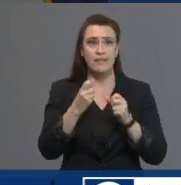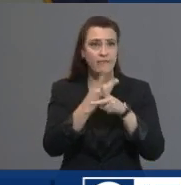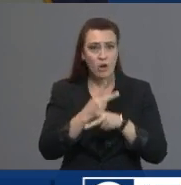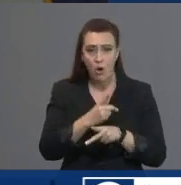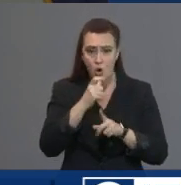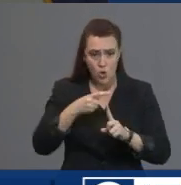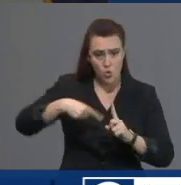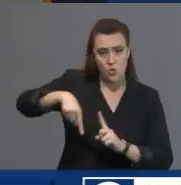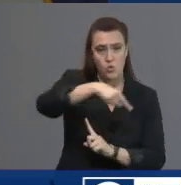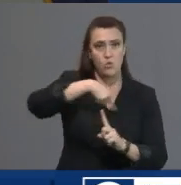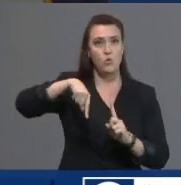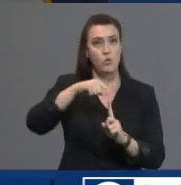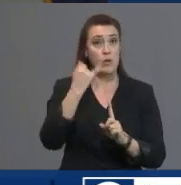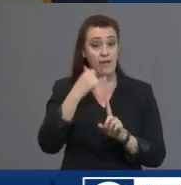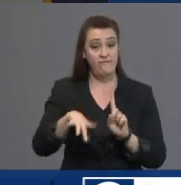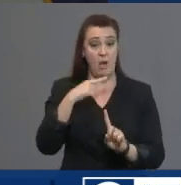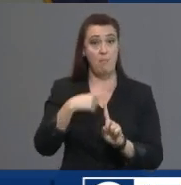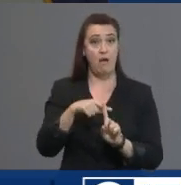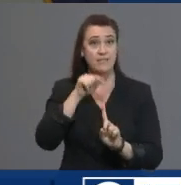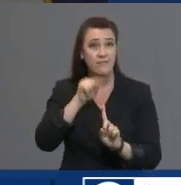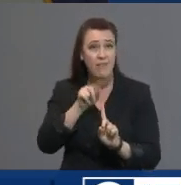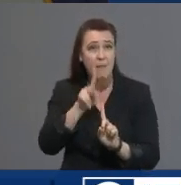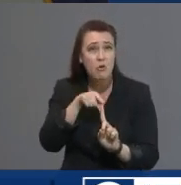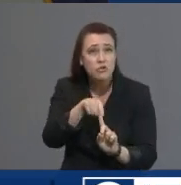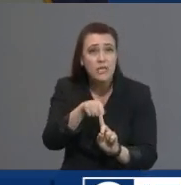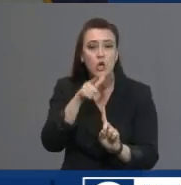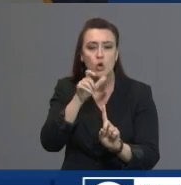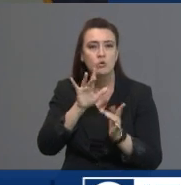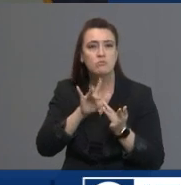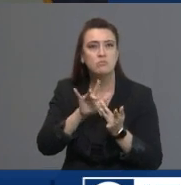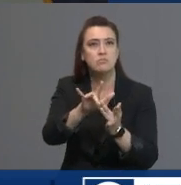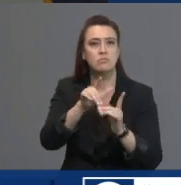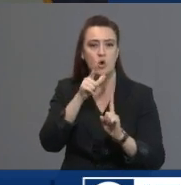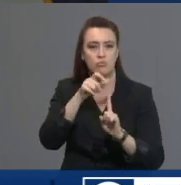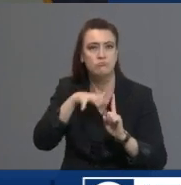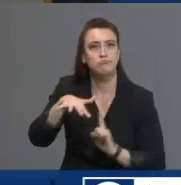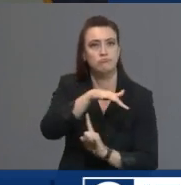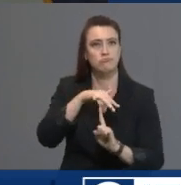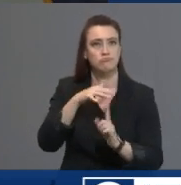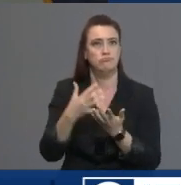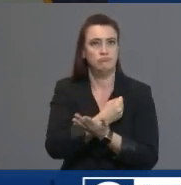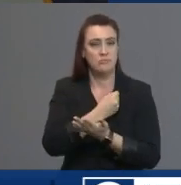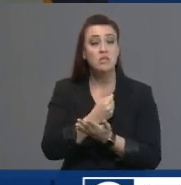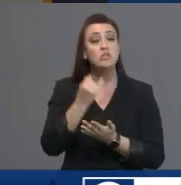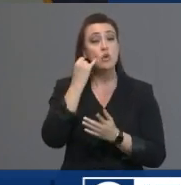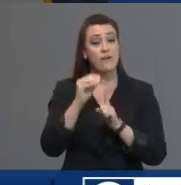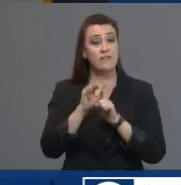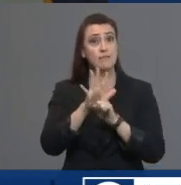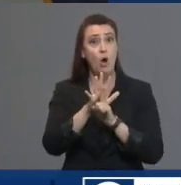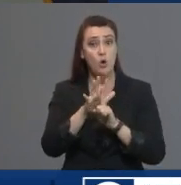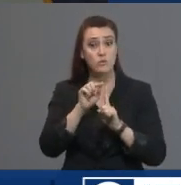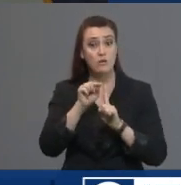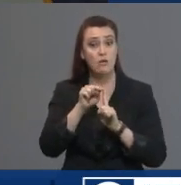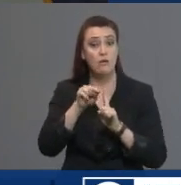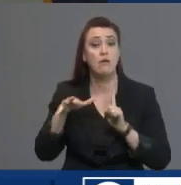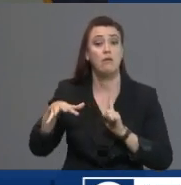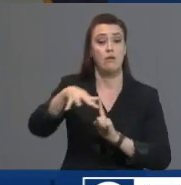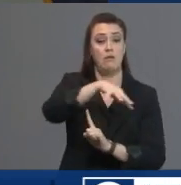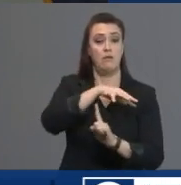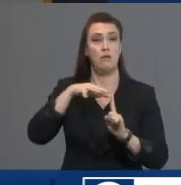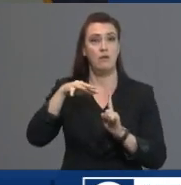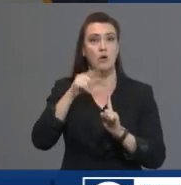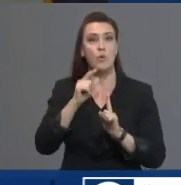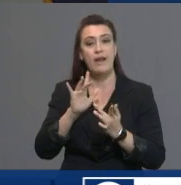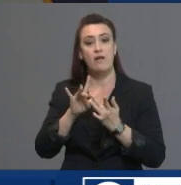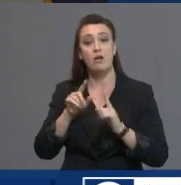trace the contacts of positive cases so that we can test those that may have been exposed if they develop symptoms, and we can get